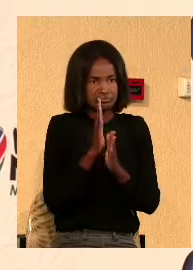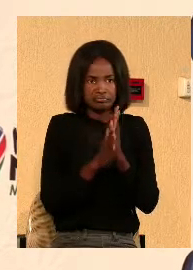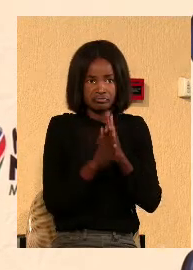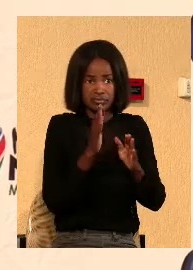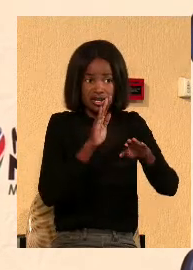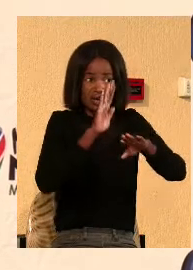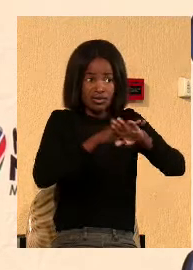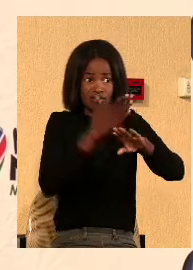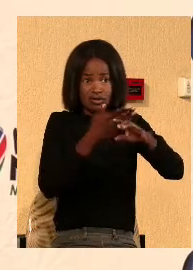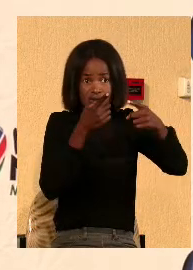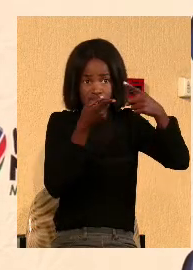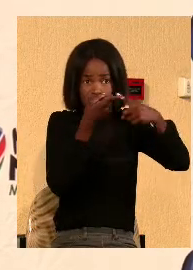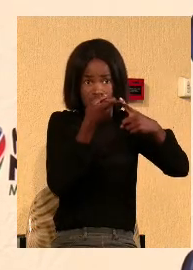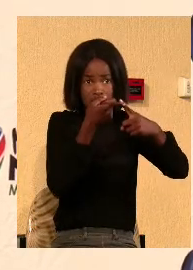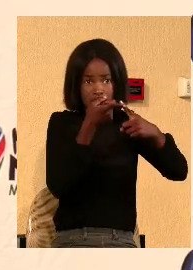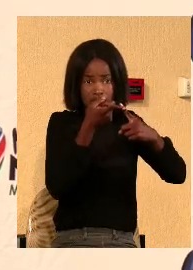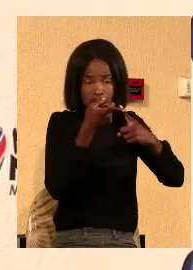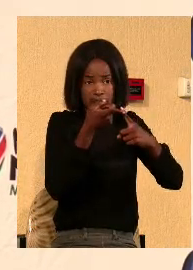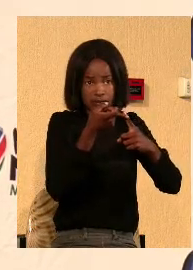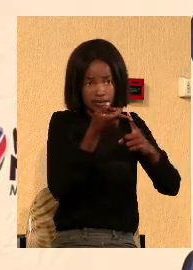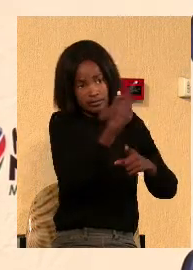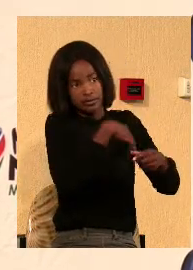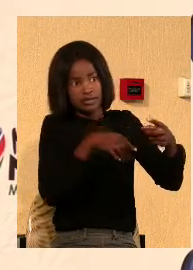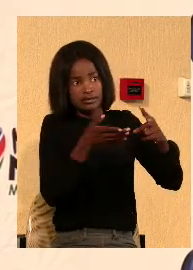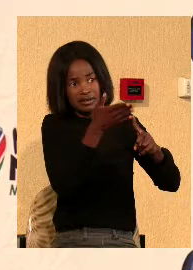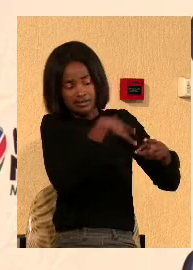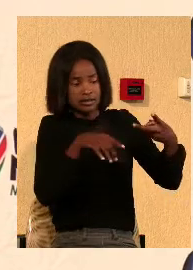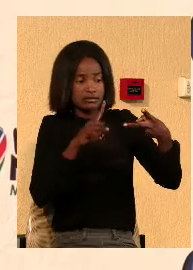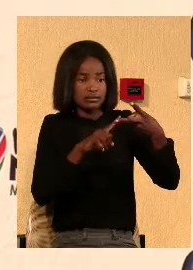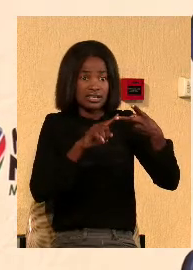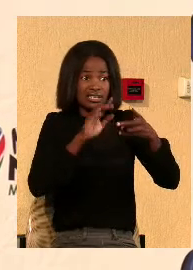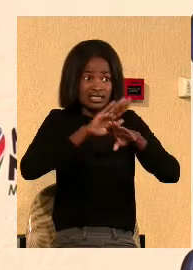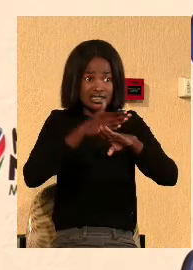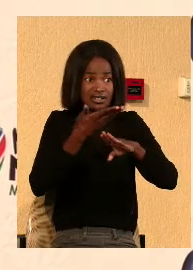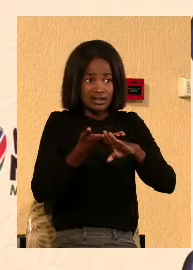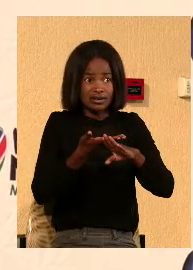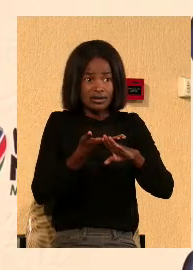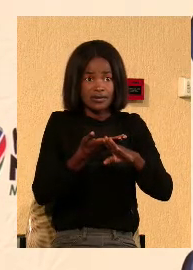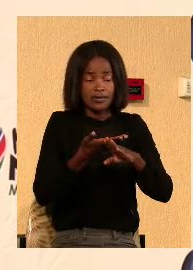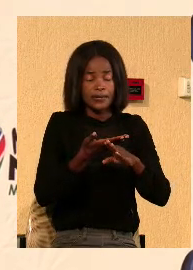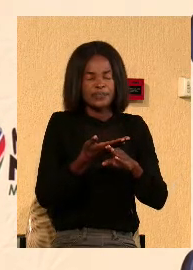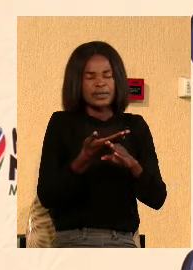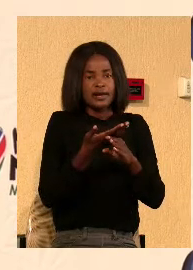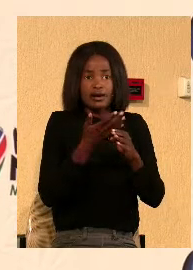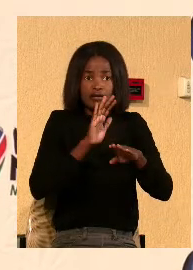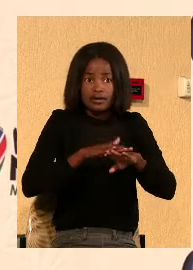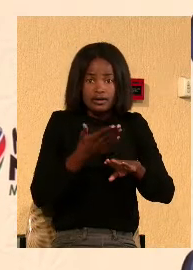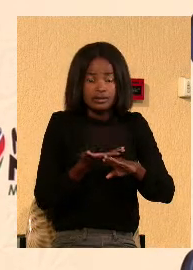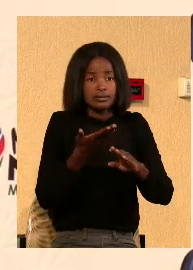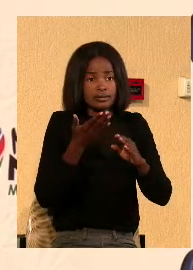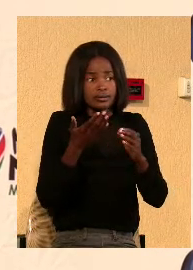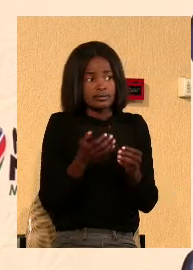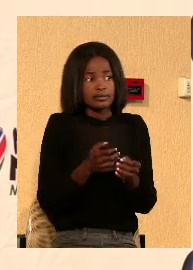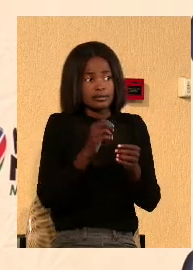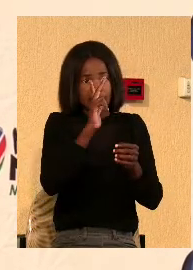in the country at all. The second phase or stage or scenario is where you have sporadic